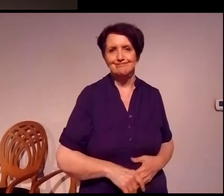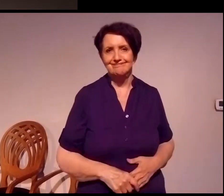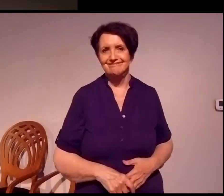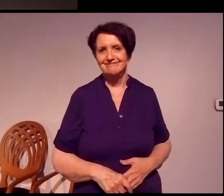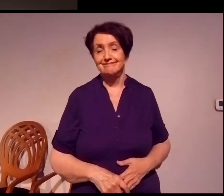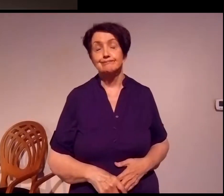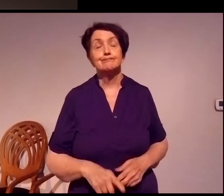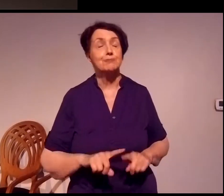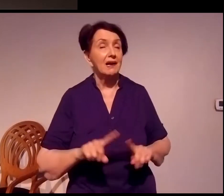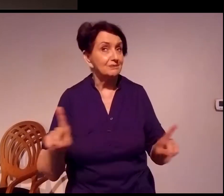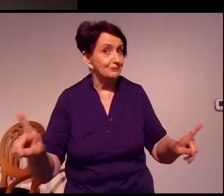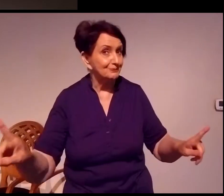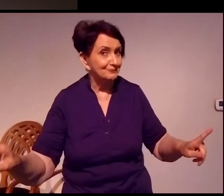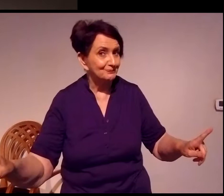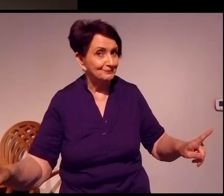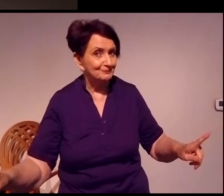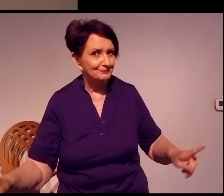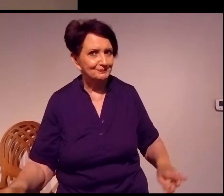However,